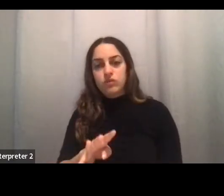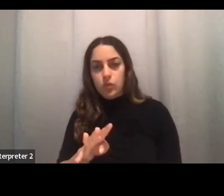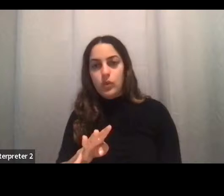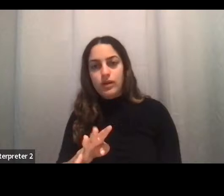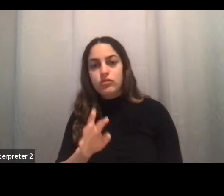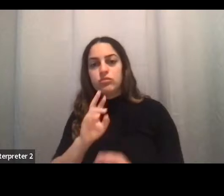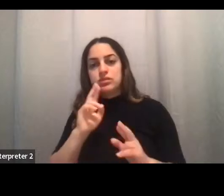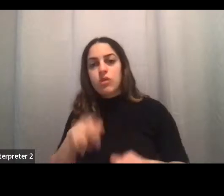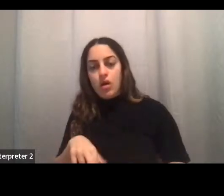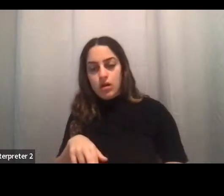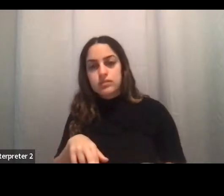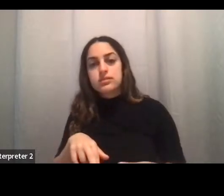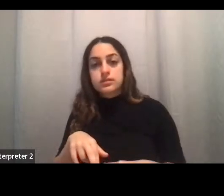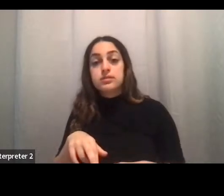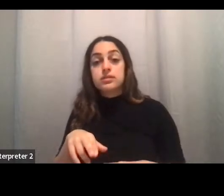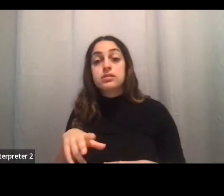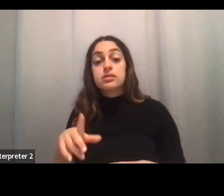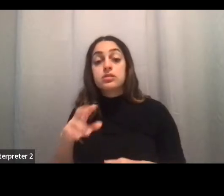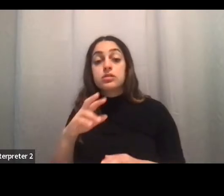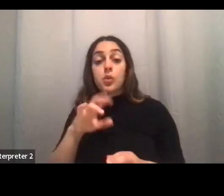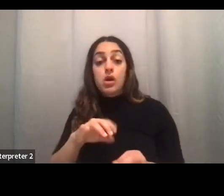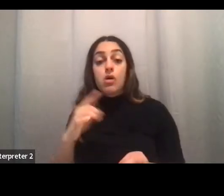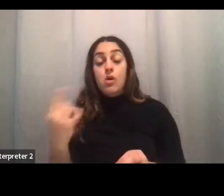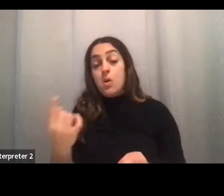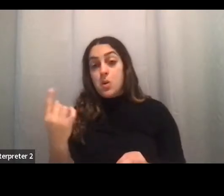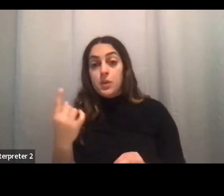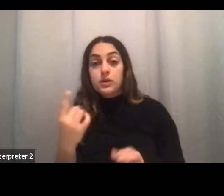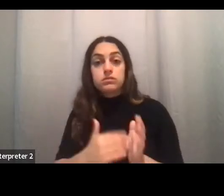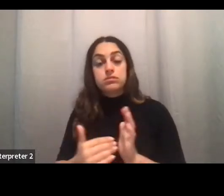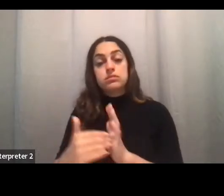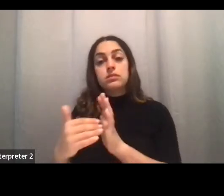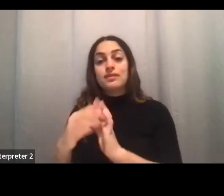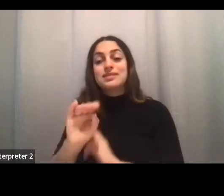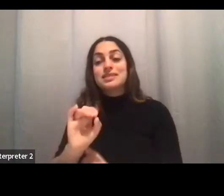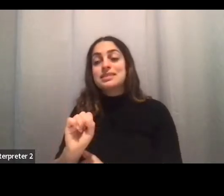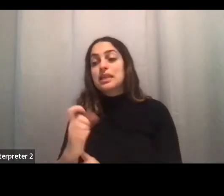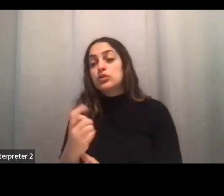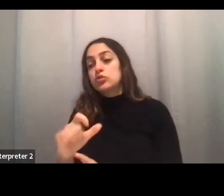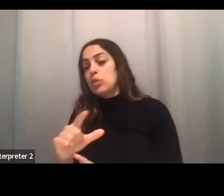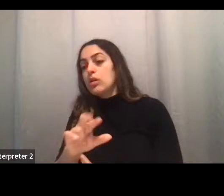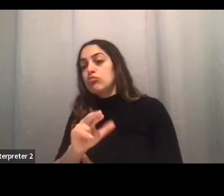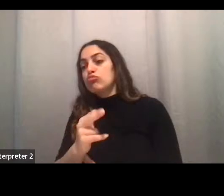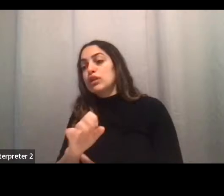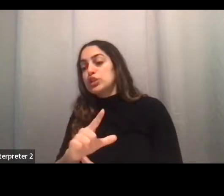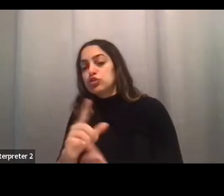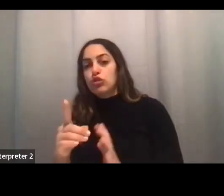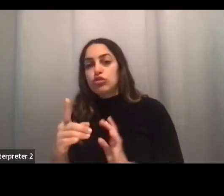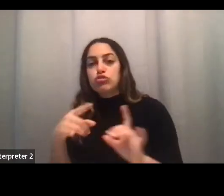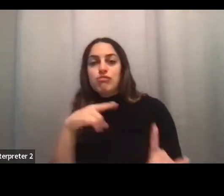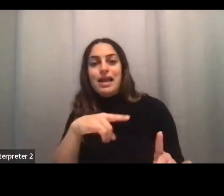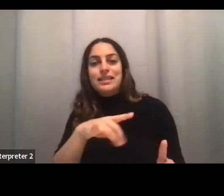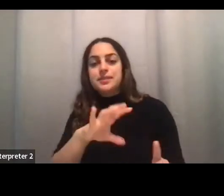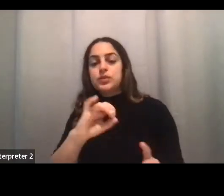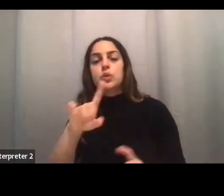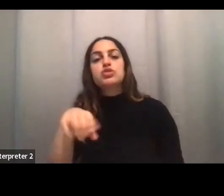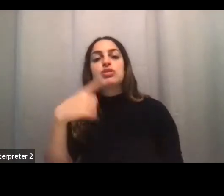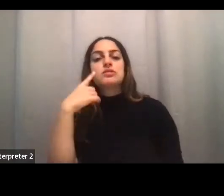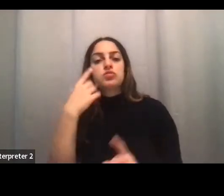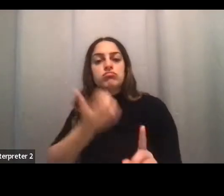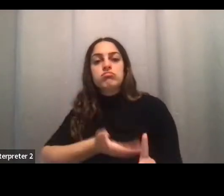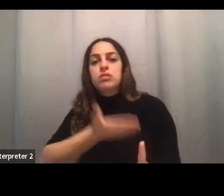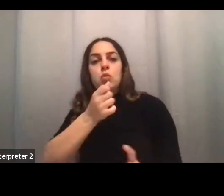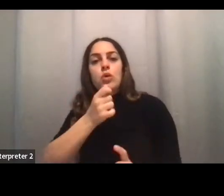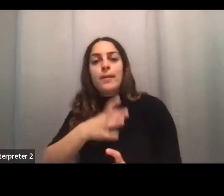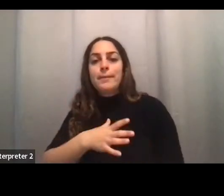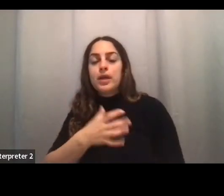always or frequently face sexual harassment or racial harassment are harassed just for being a woman or